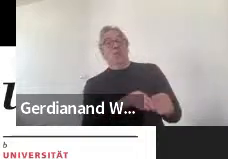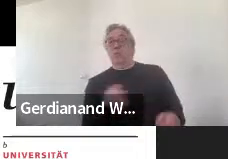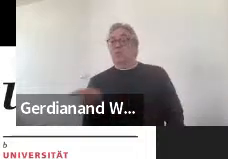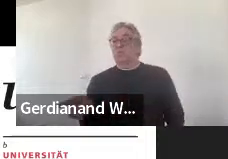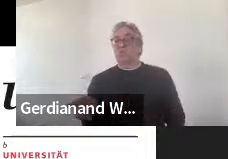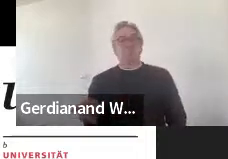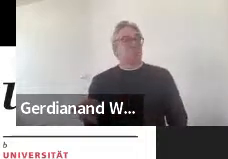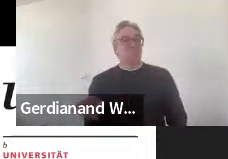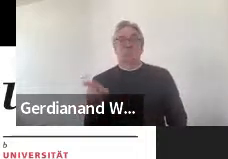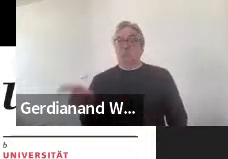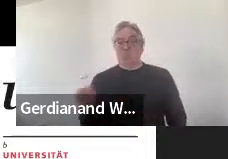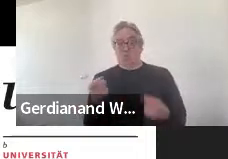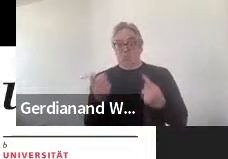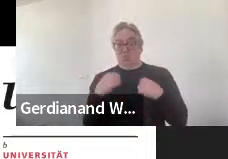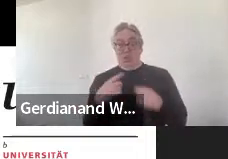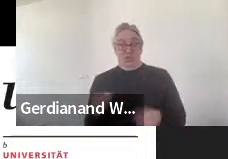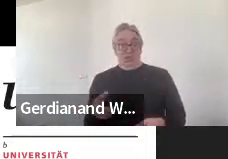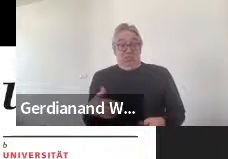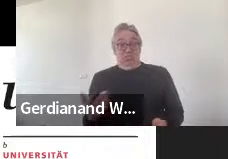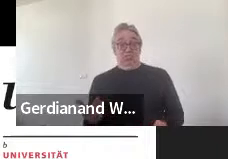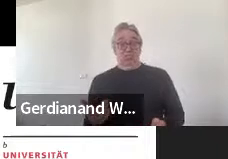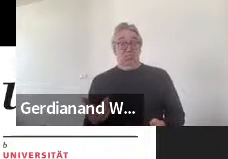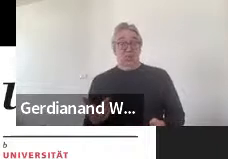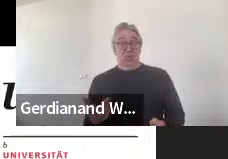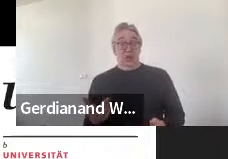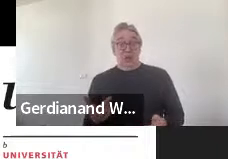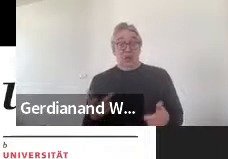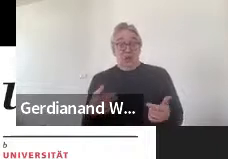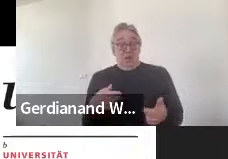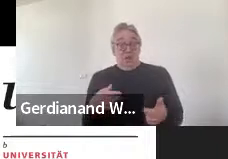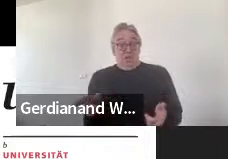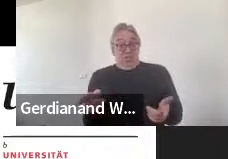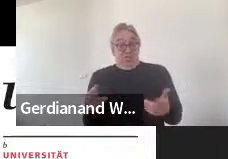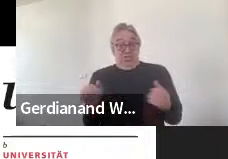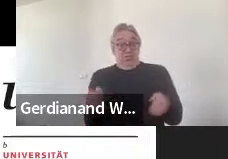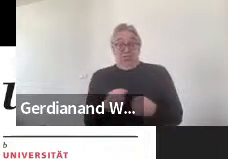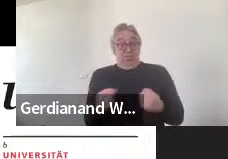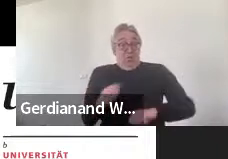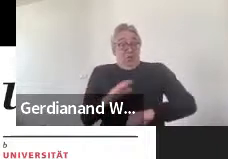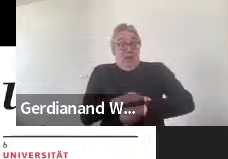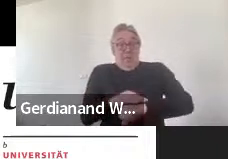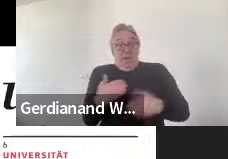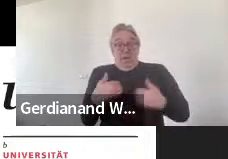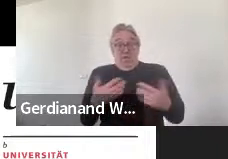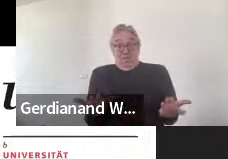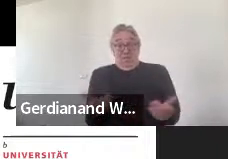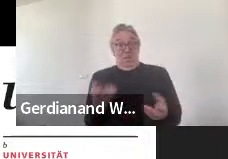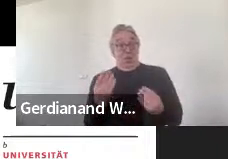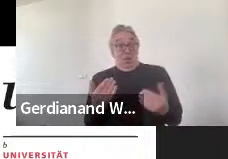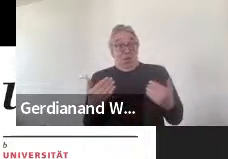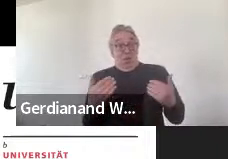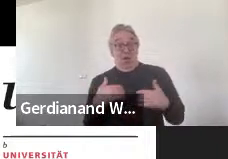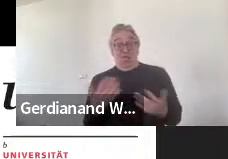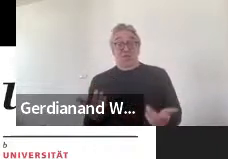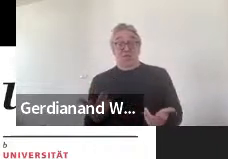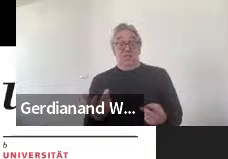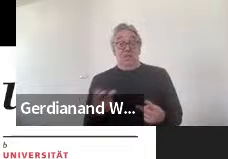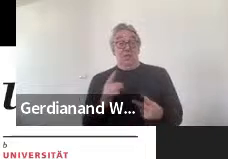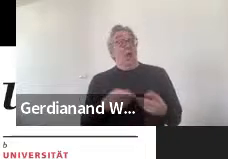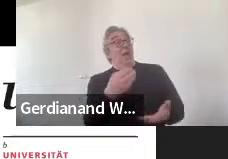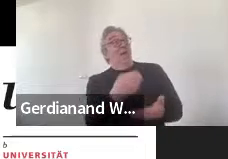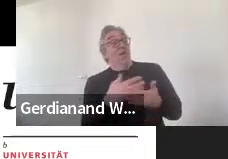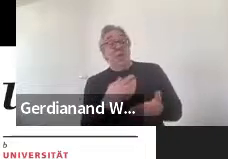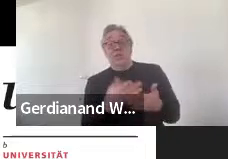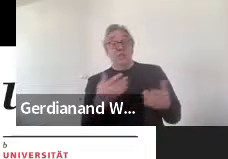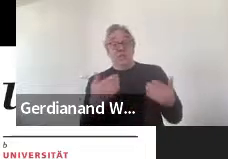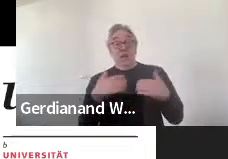They told us there is actually a lack of resources from their side in time, money, and also in terms of information